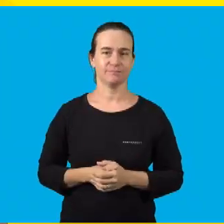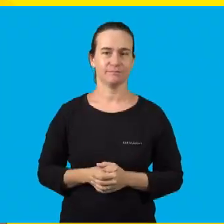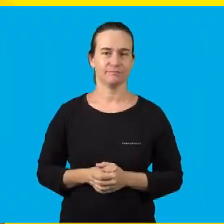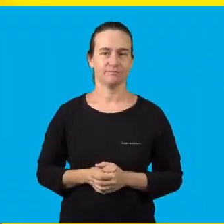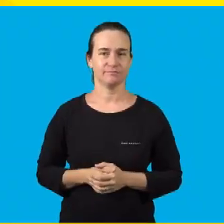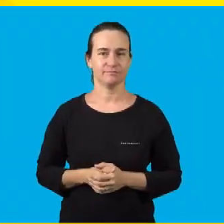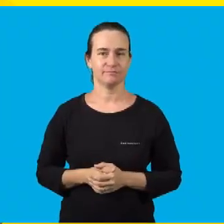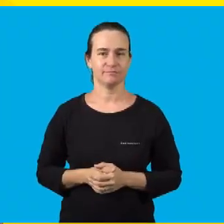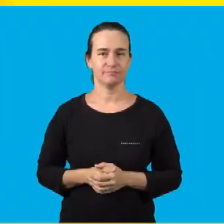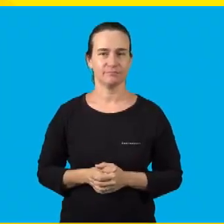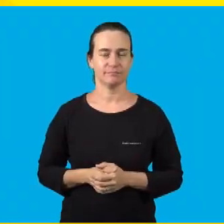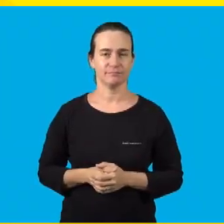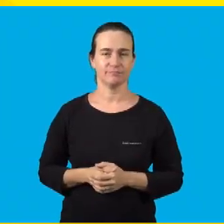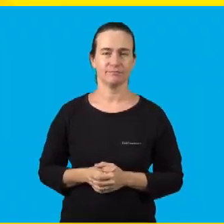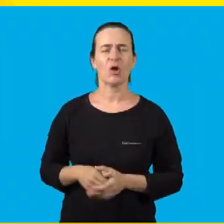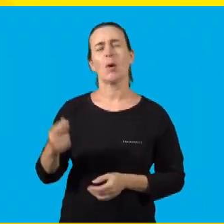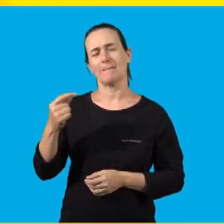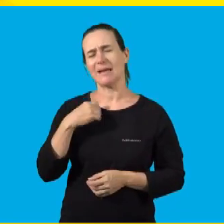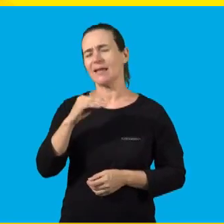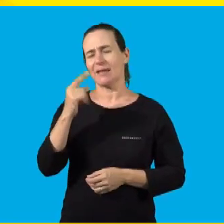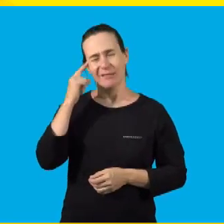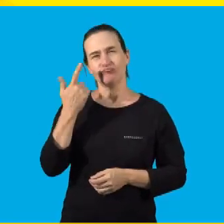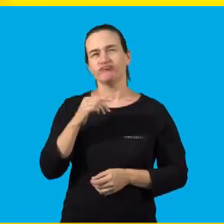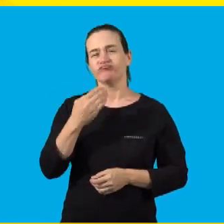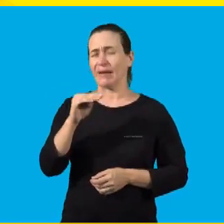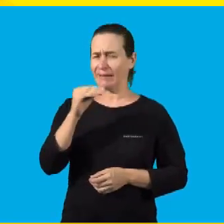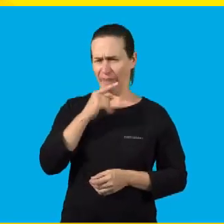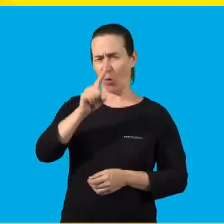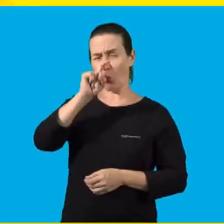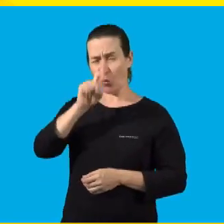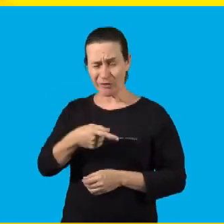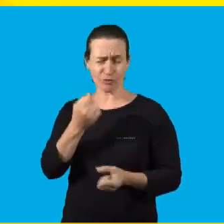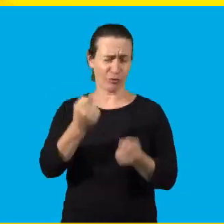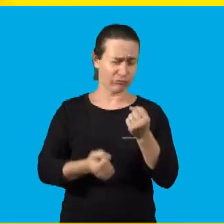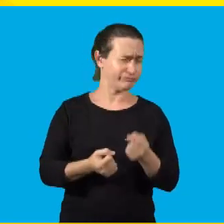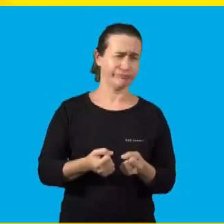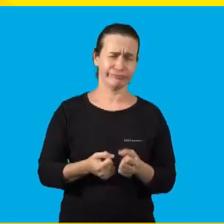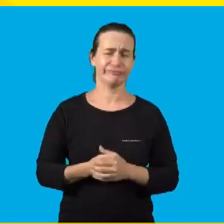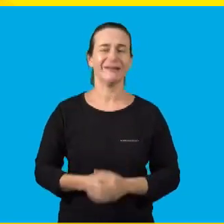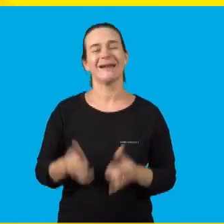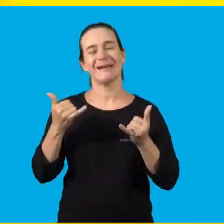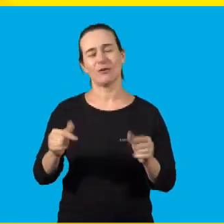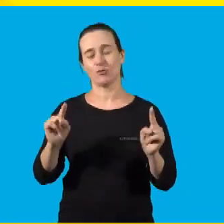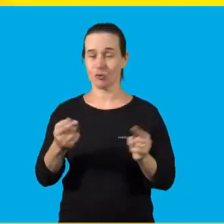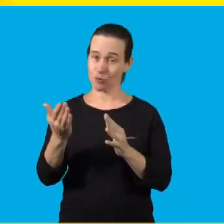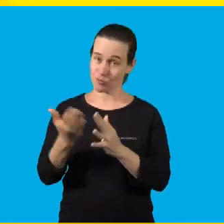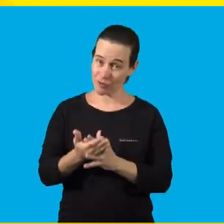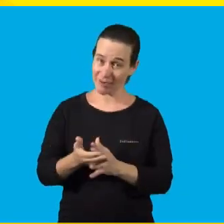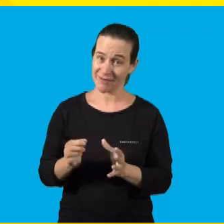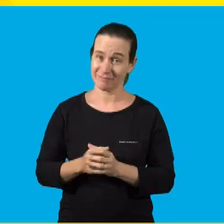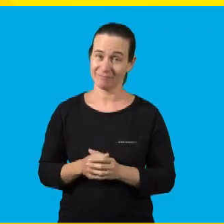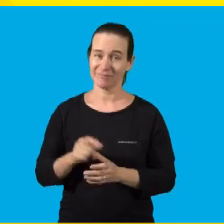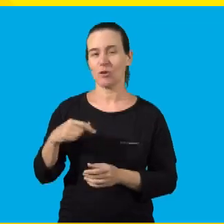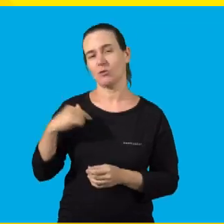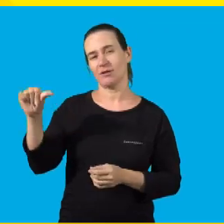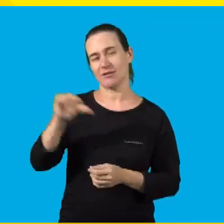Now, I think we have gone far enough into the witch trials. Let's take a quick breather